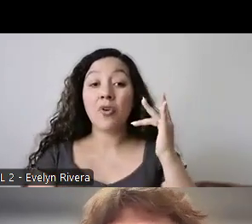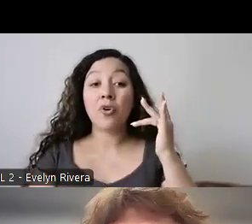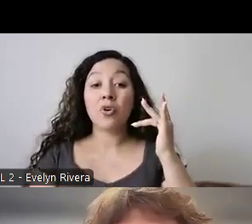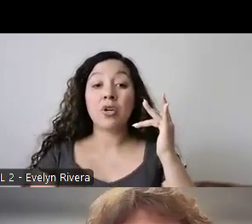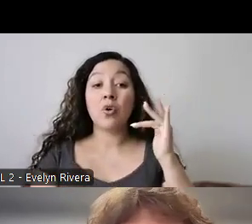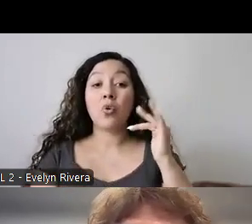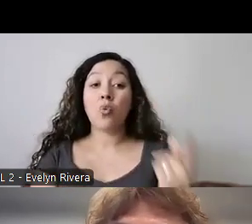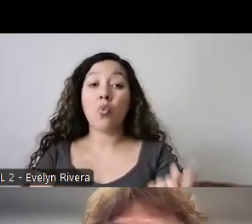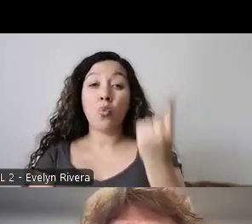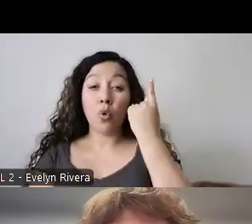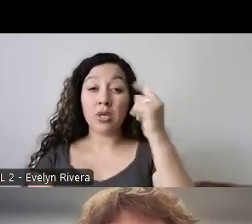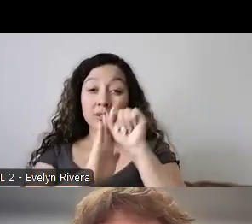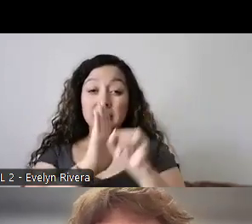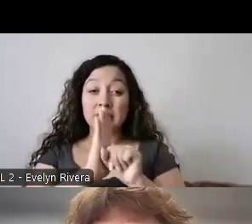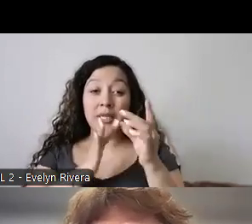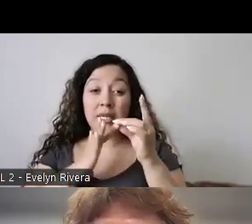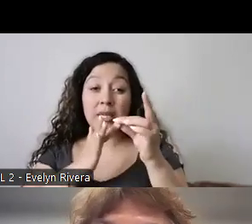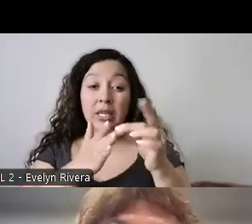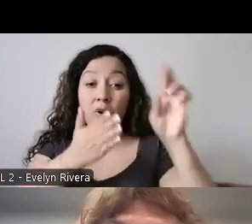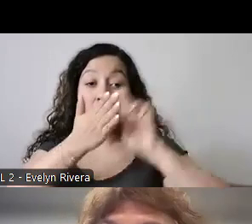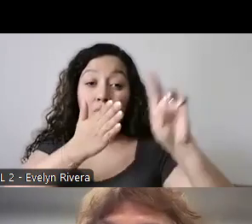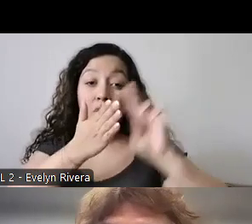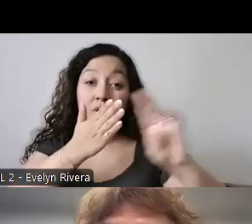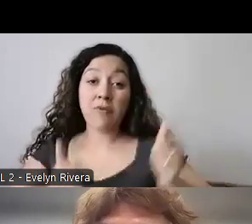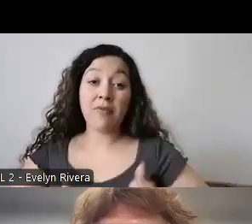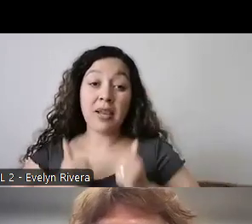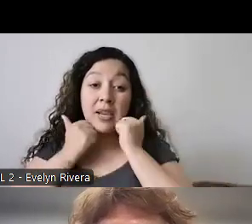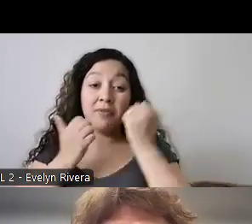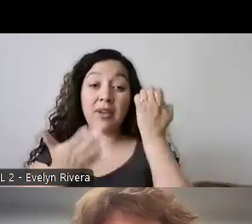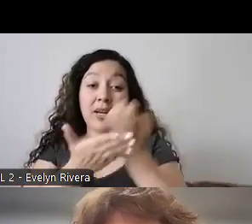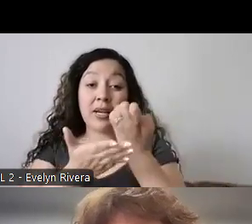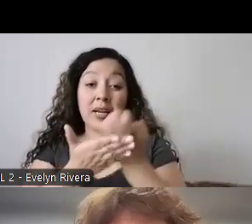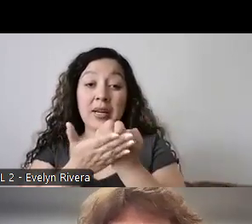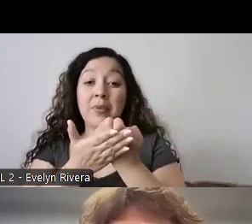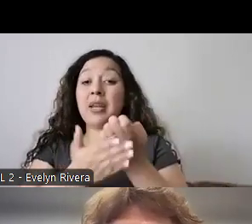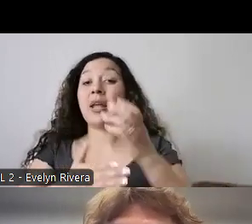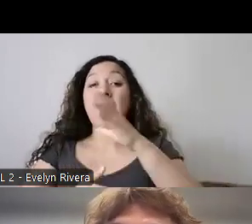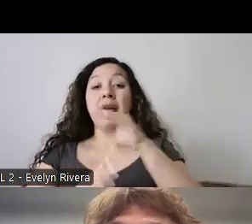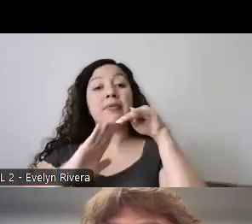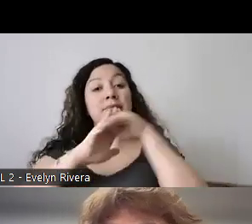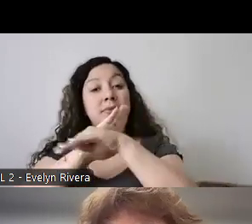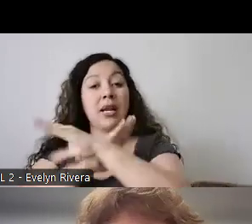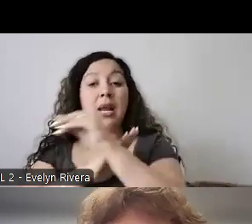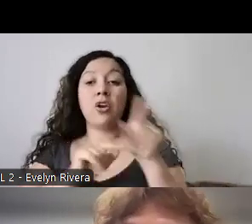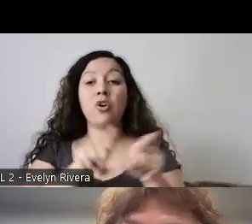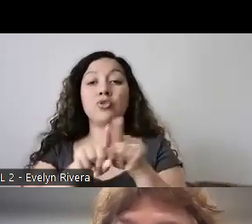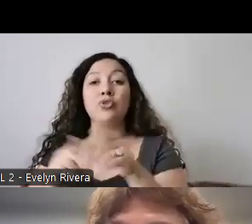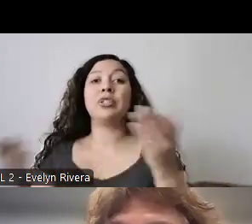on research on living alone with cognitive impairment in the United States as well as in the